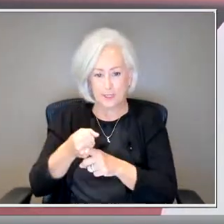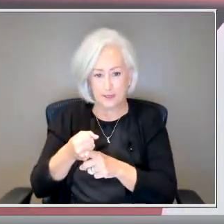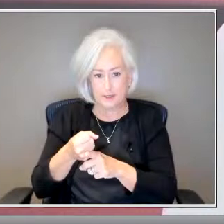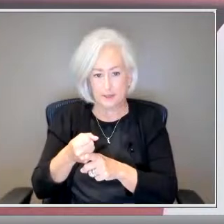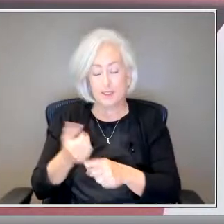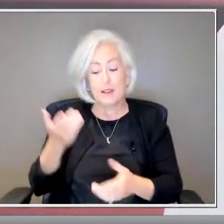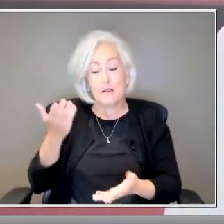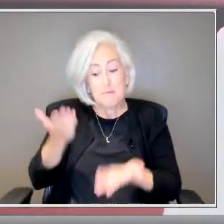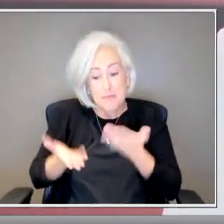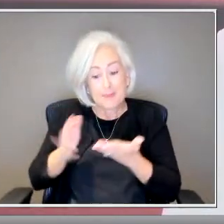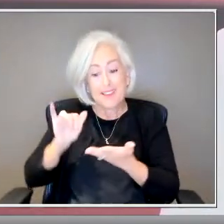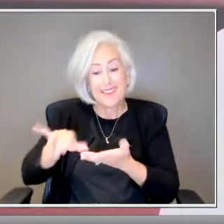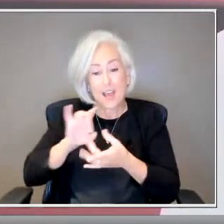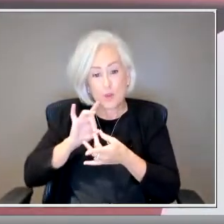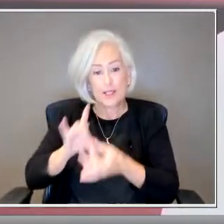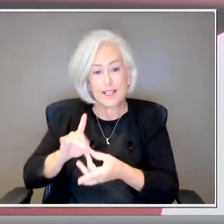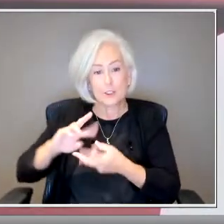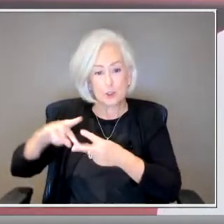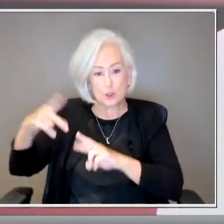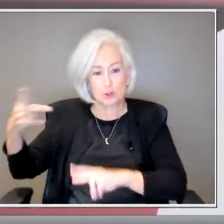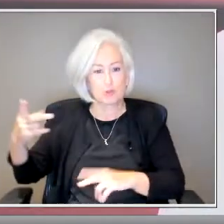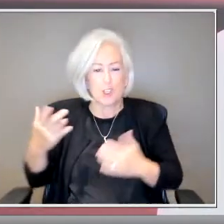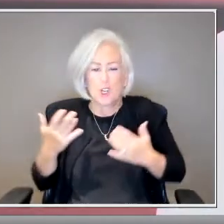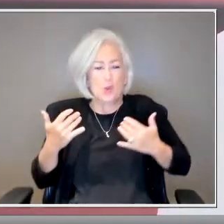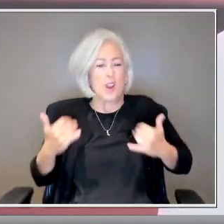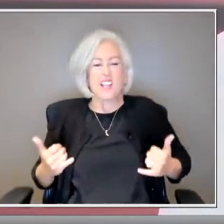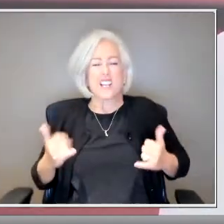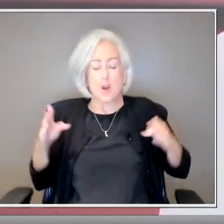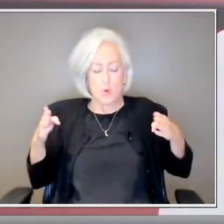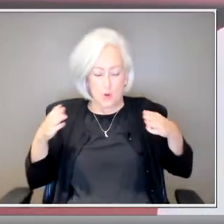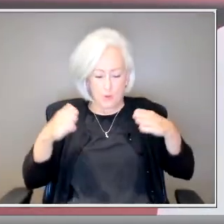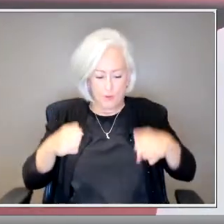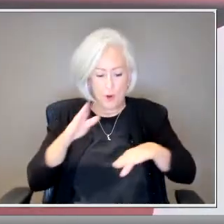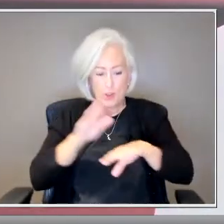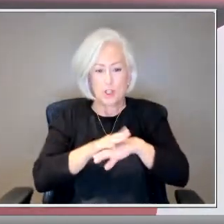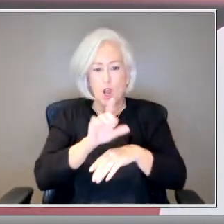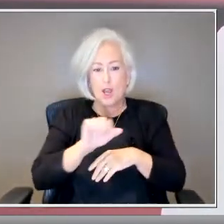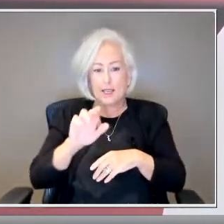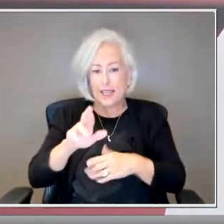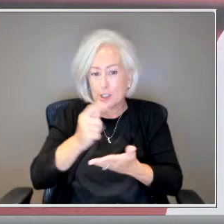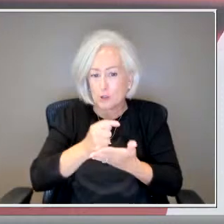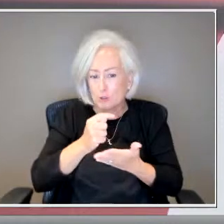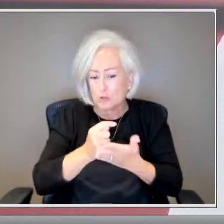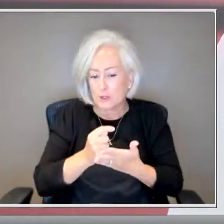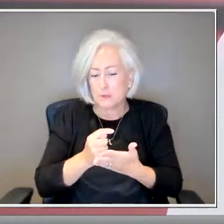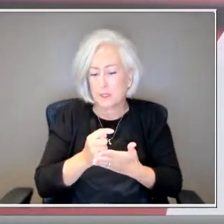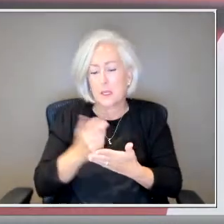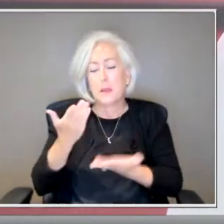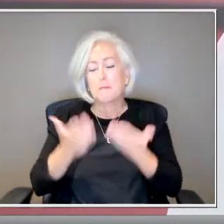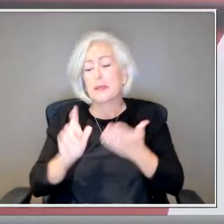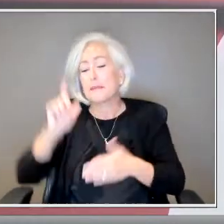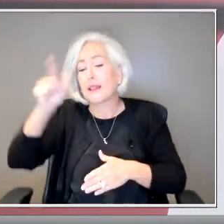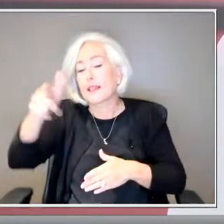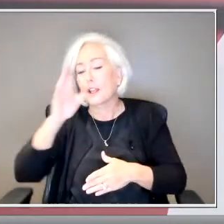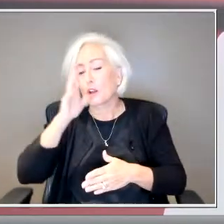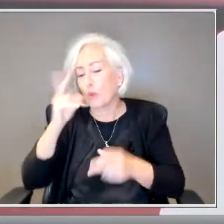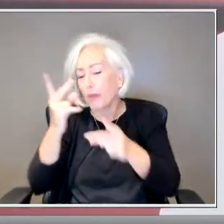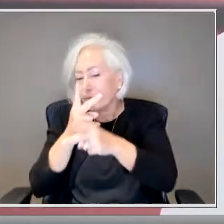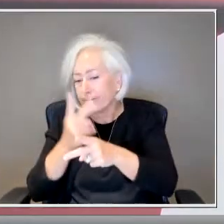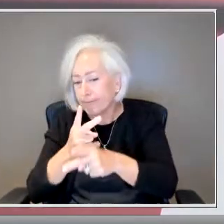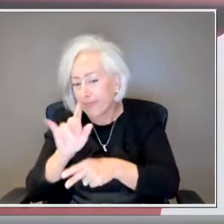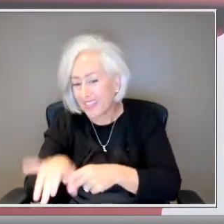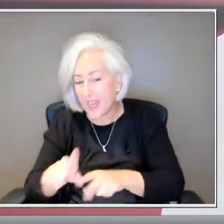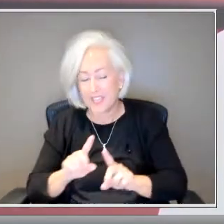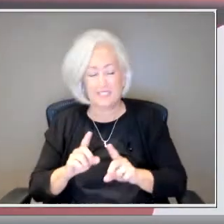stay focused on the cancer treatment. That might be something we get to later, but it really doesn't influence things. And you know, right now when you're